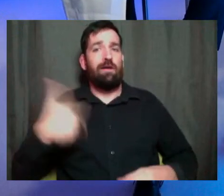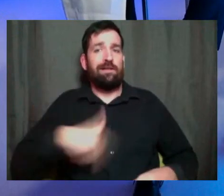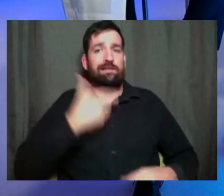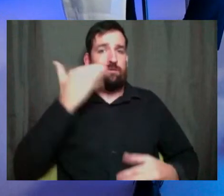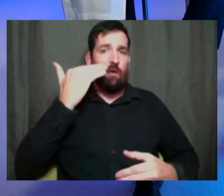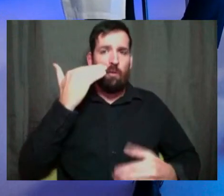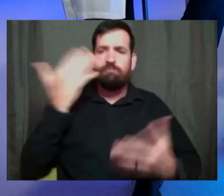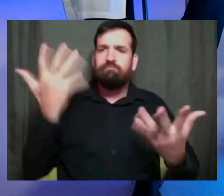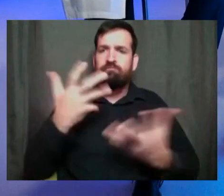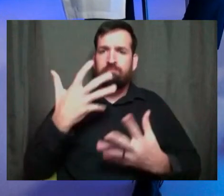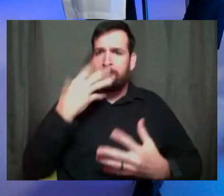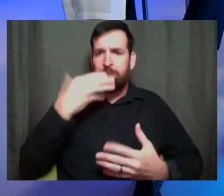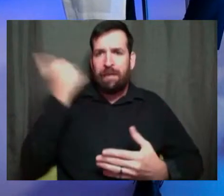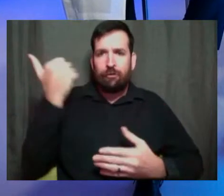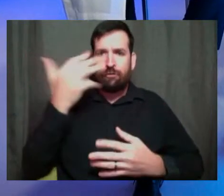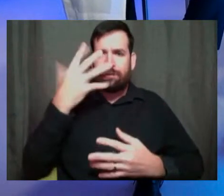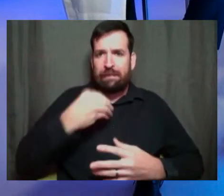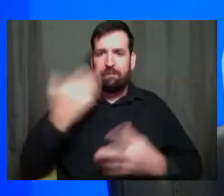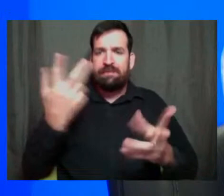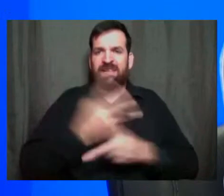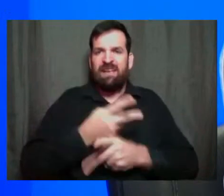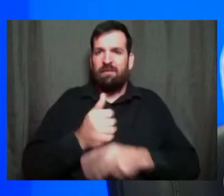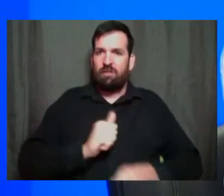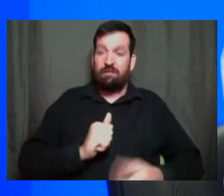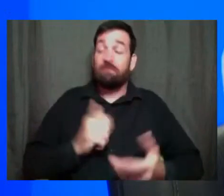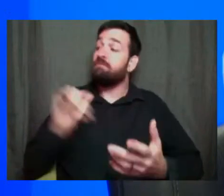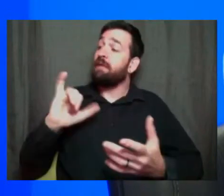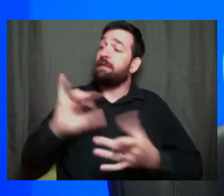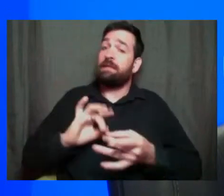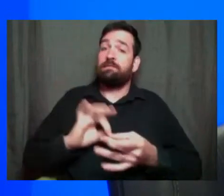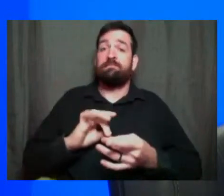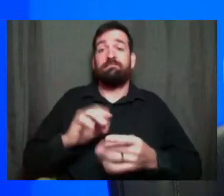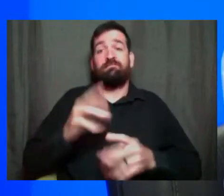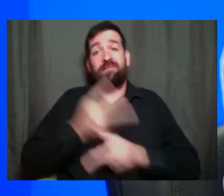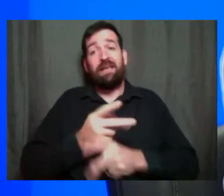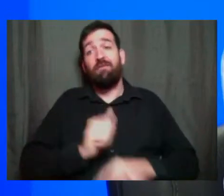better care of ourselves? Like you just said, it's taking care of ourselves.